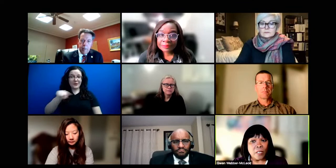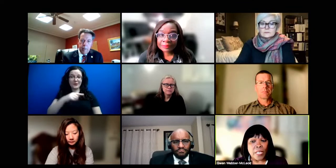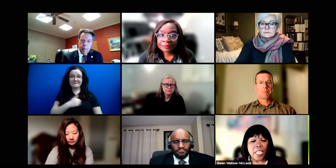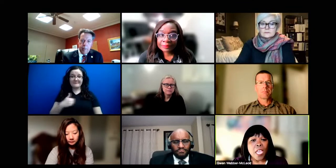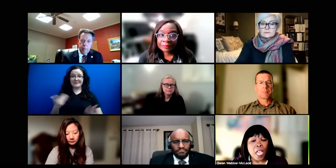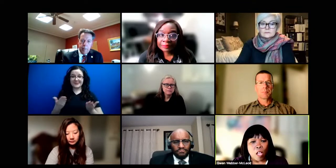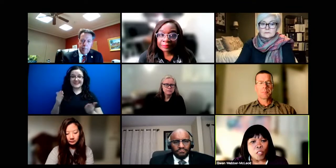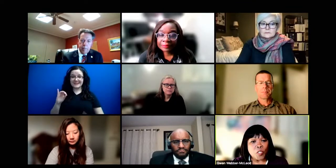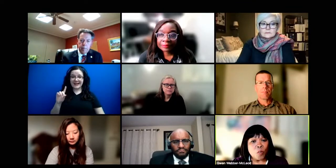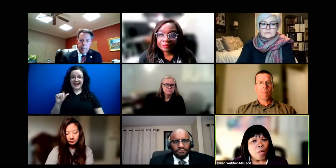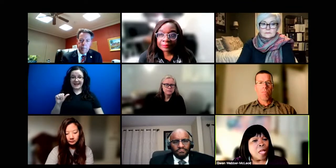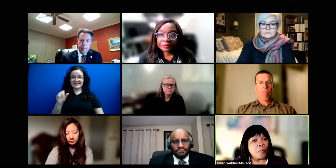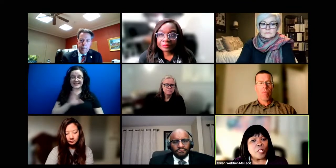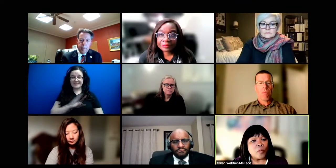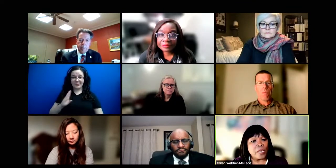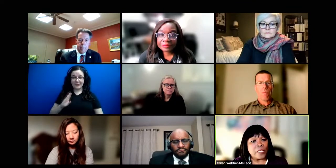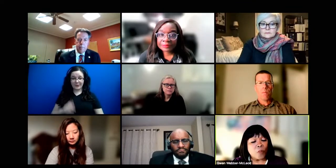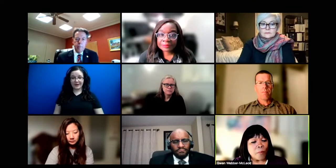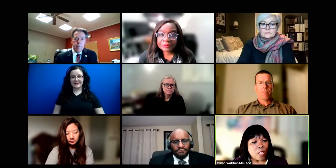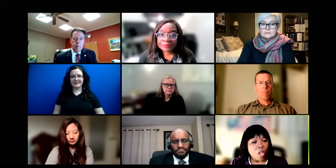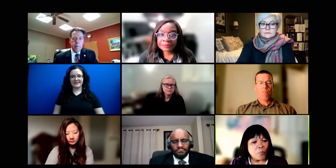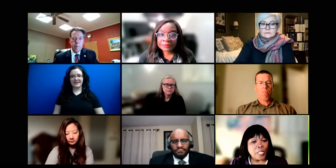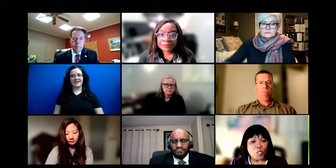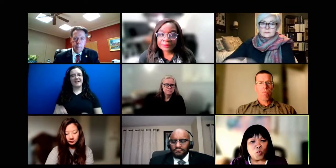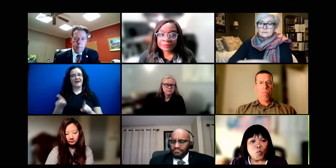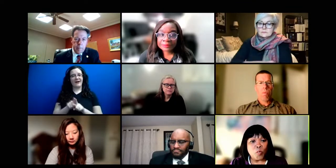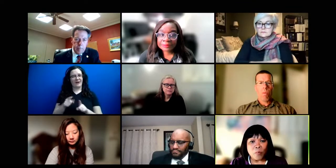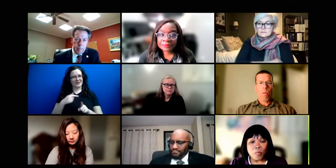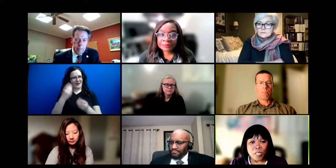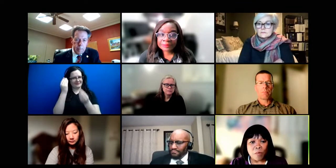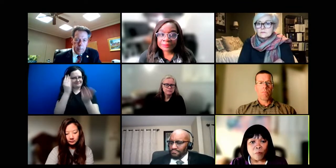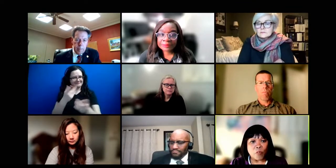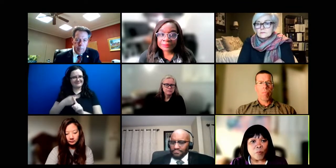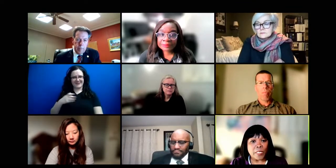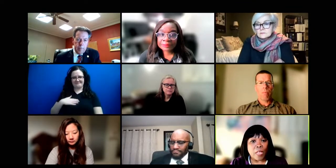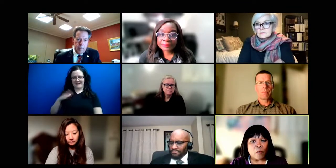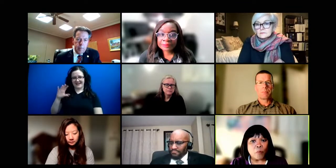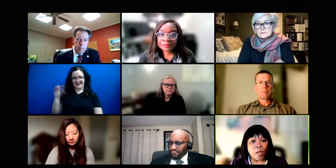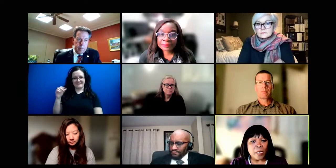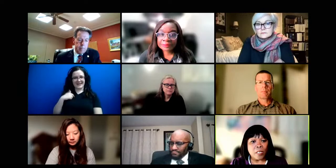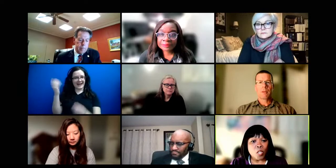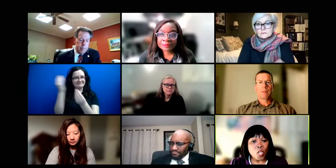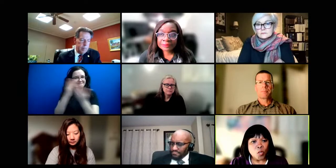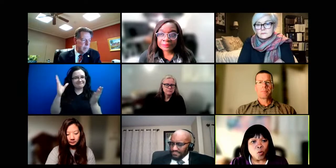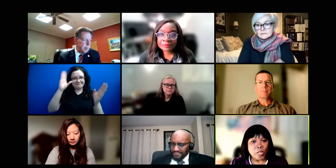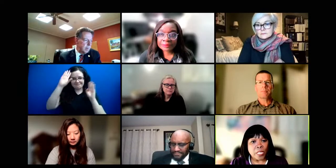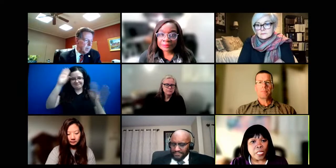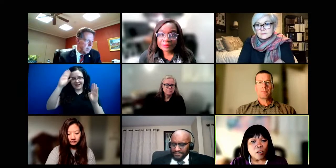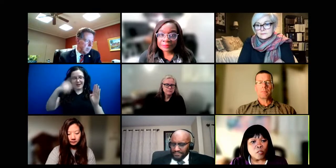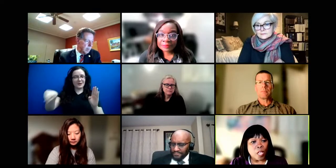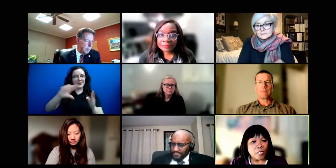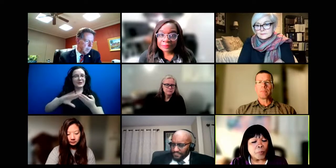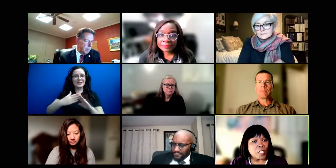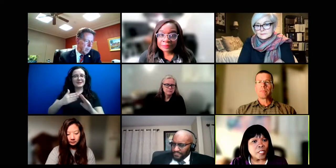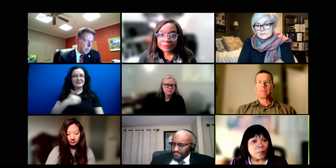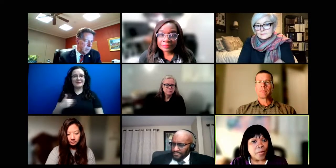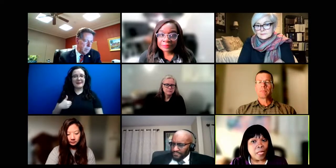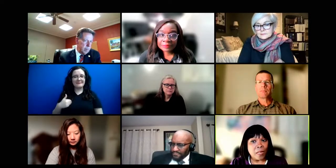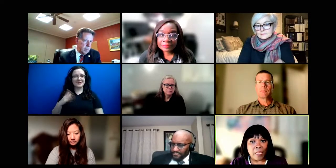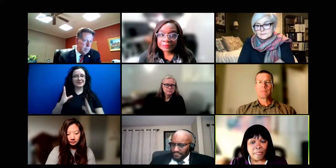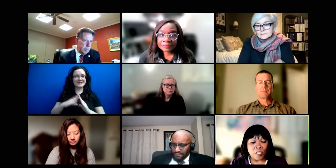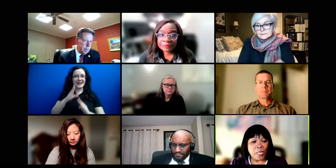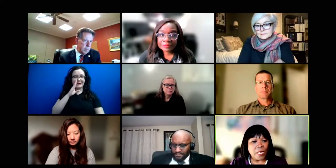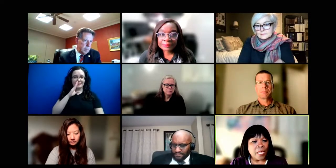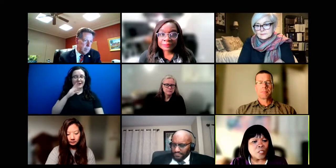this evening. And also, I bring greetings from my company to the community members from the town of Brighton who are here to